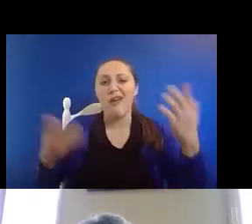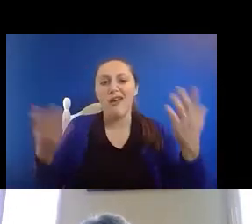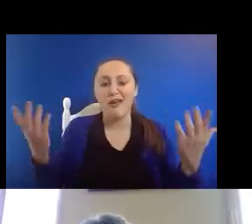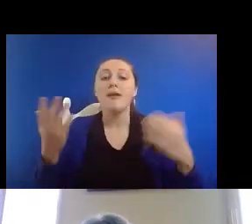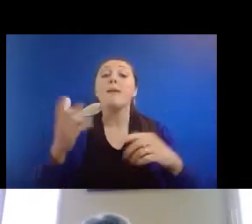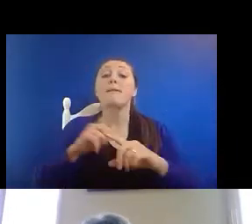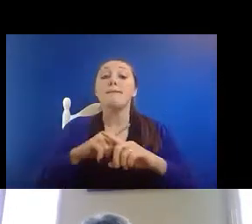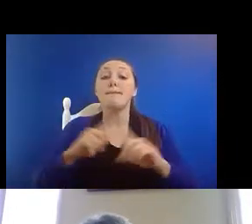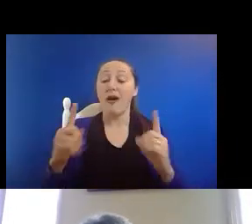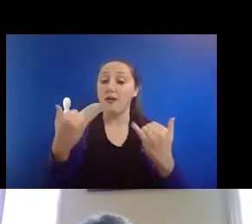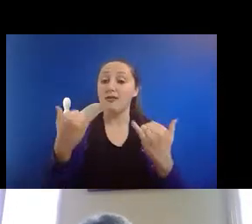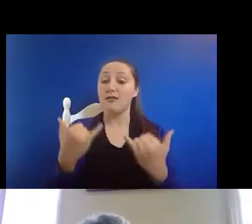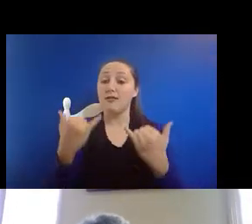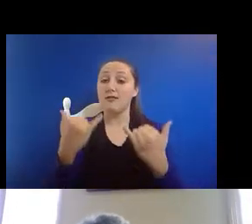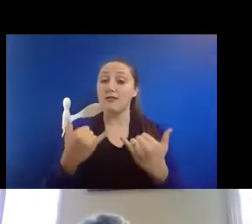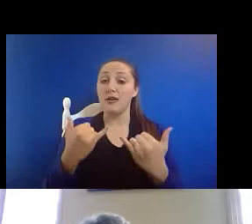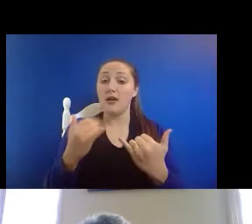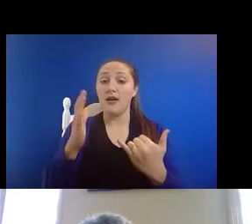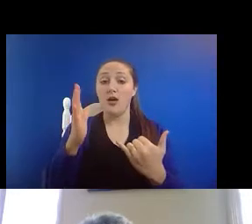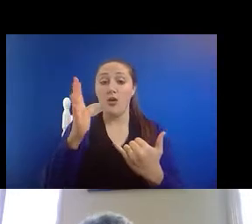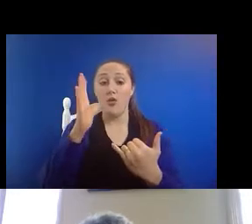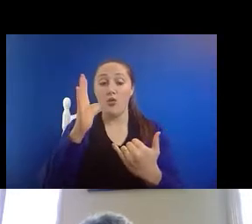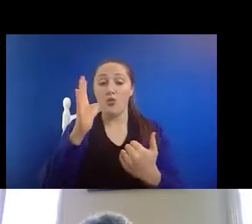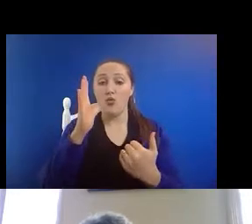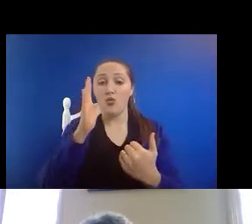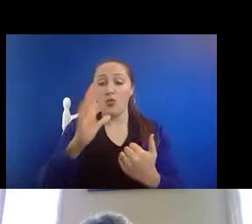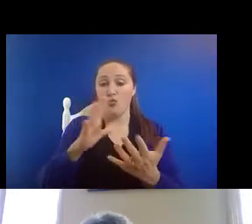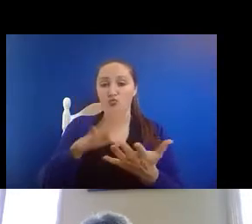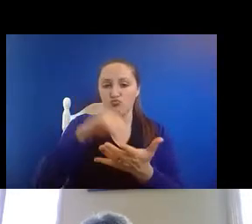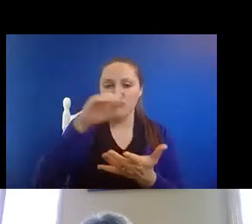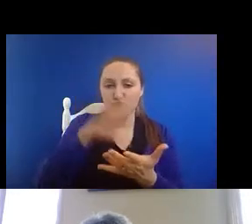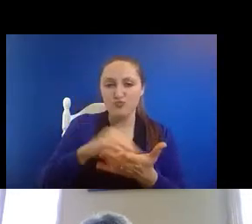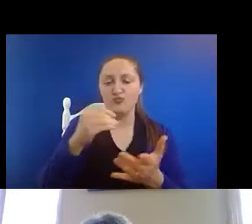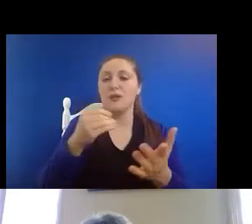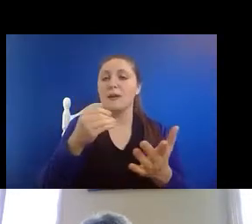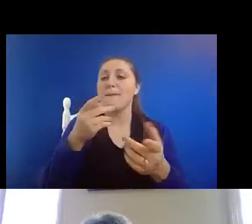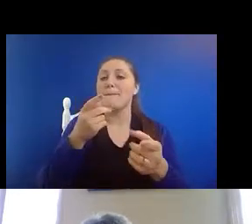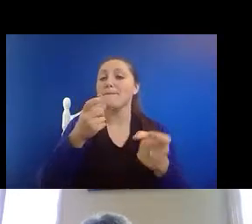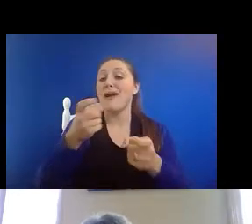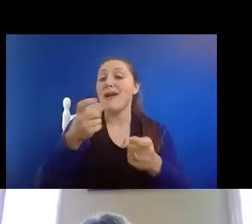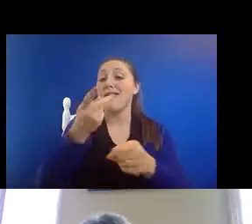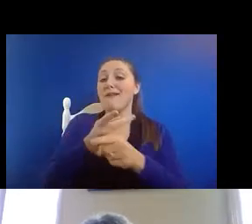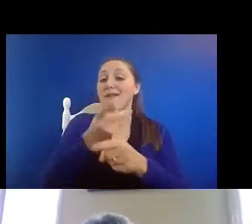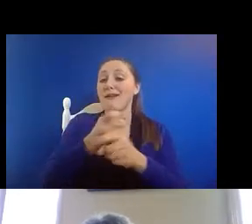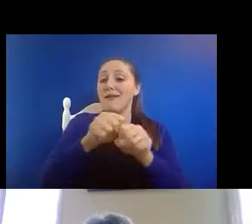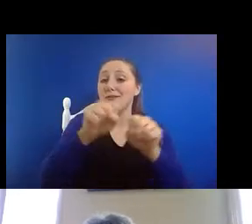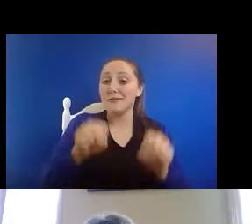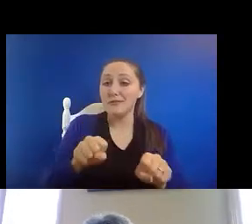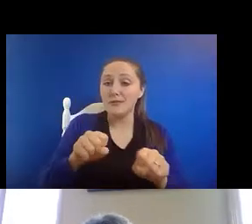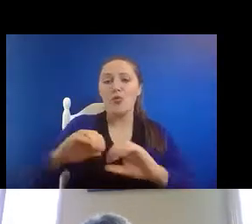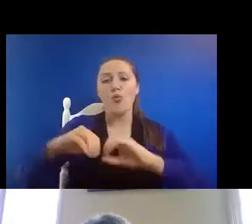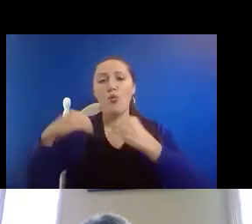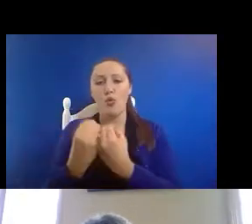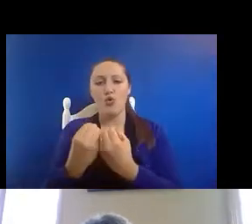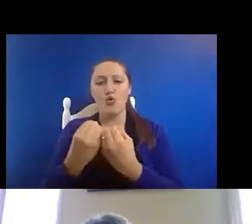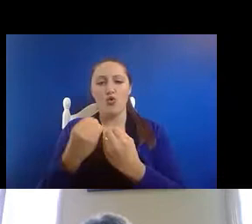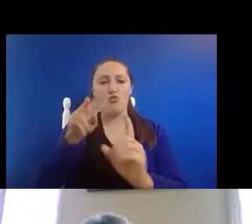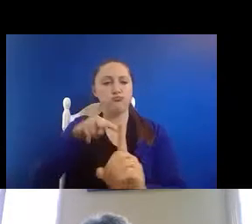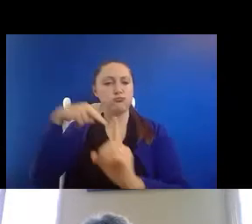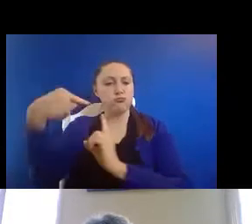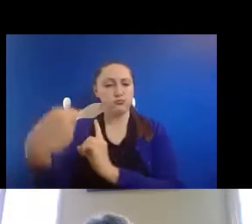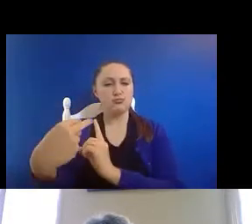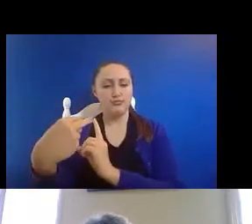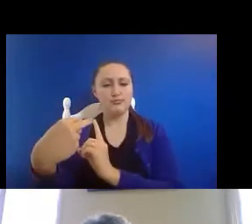is managed care systems and organizations that think about it differently and